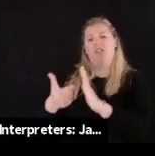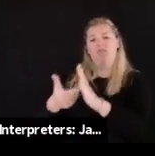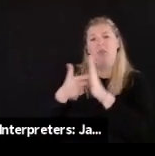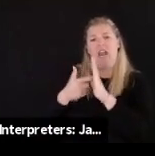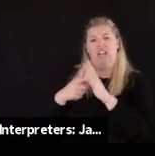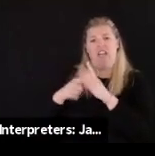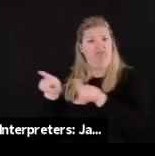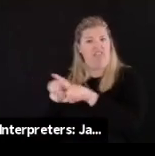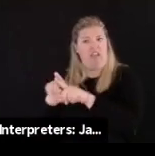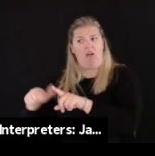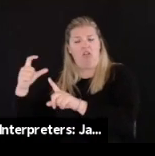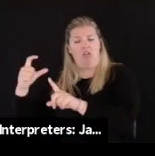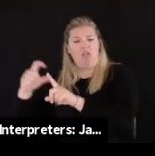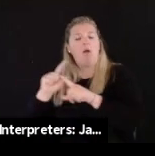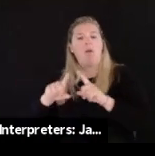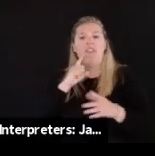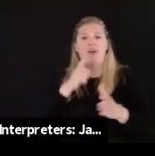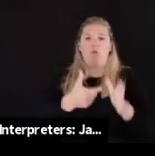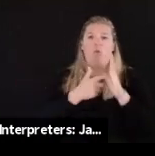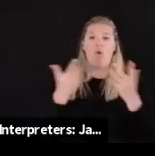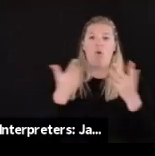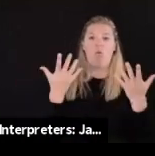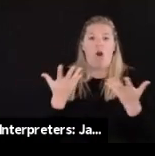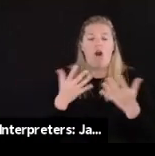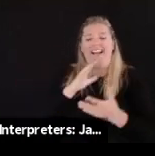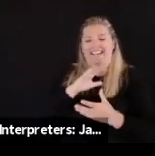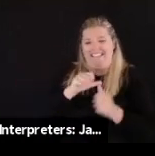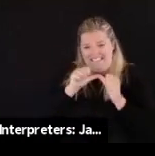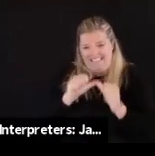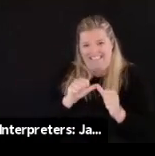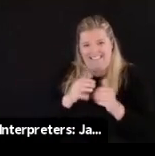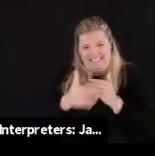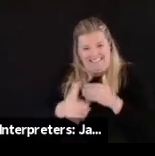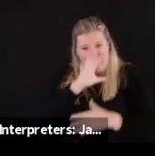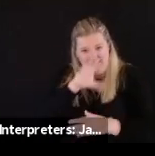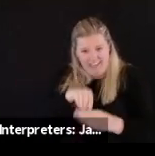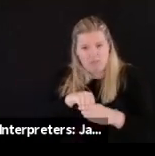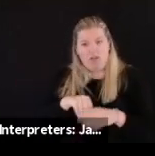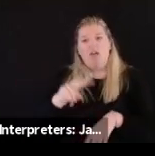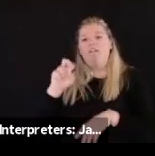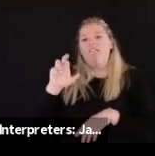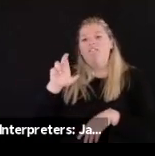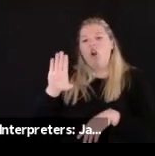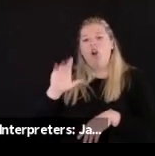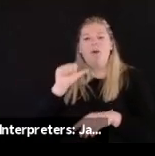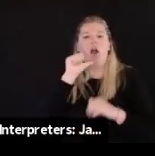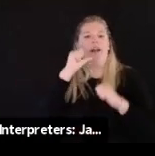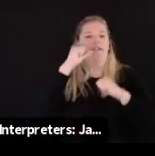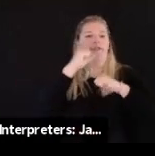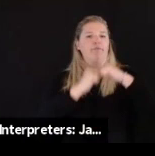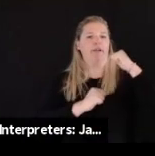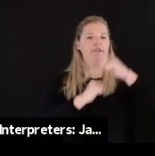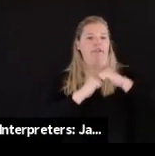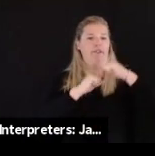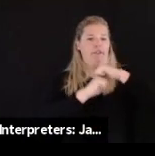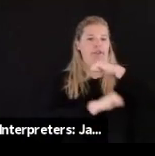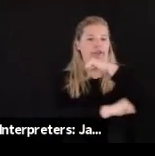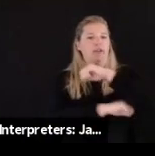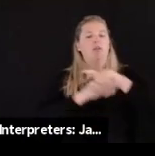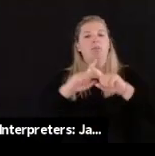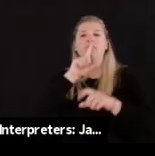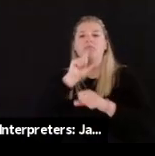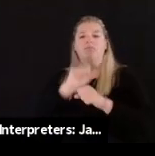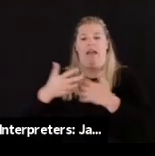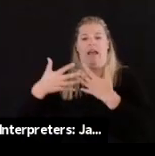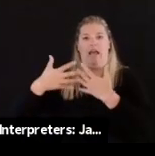constant engagement. Verbs are not structures, but rather engines. And so as I read that, I wondered, how